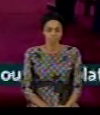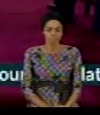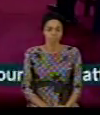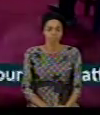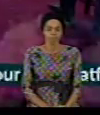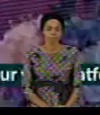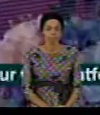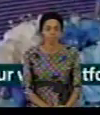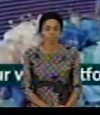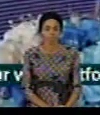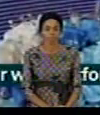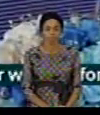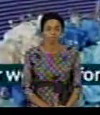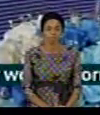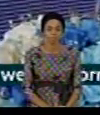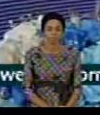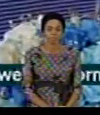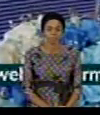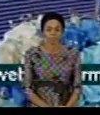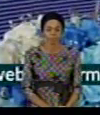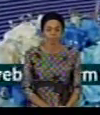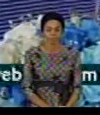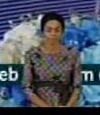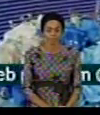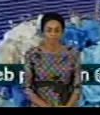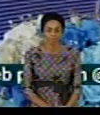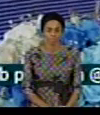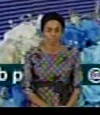Next testifier, please.